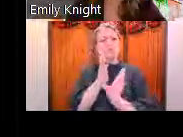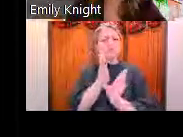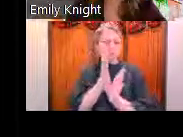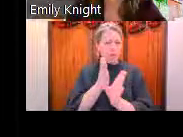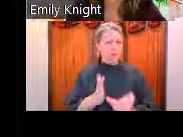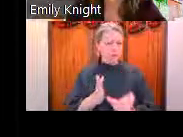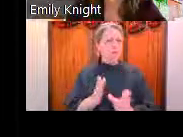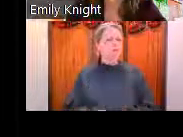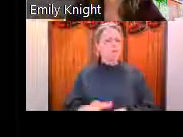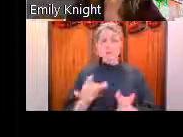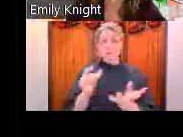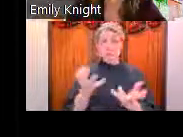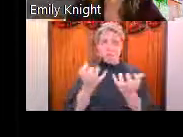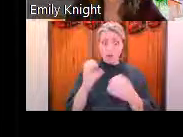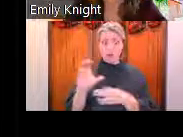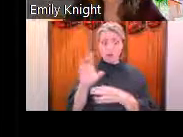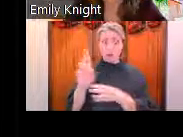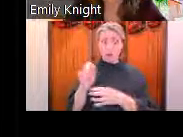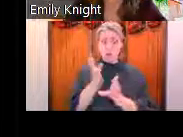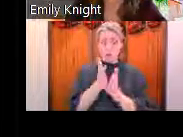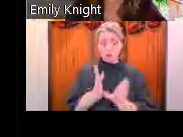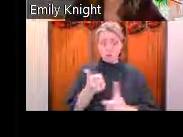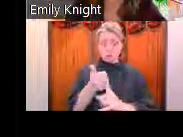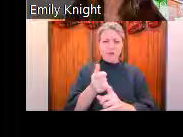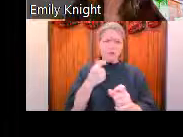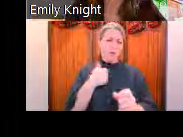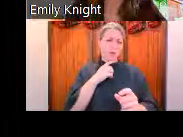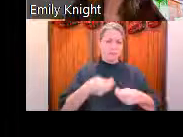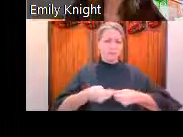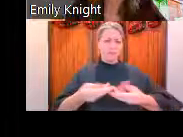can access and request those if you are a psychologist requesting CEU.